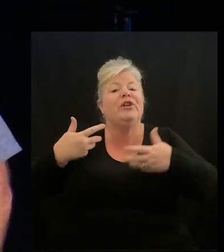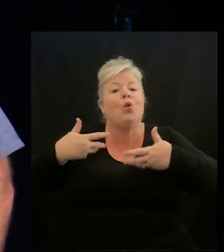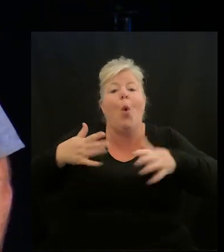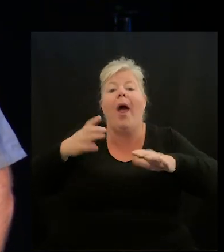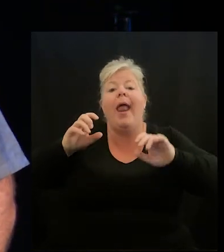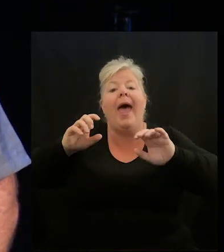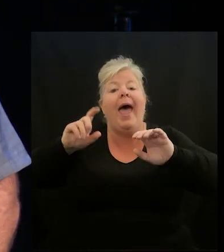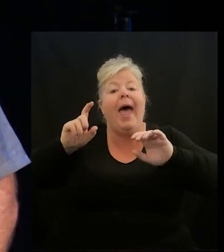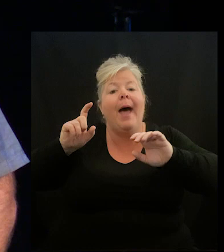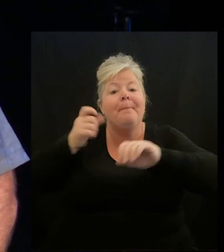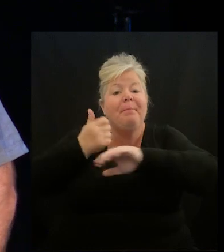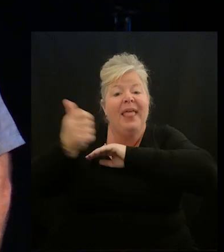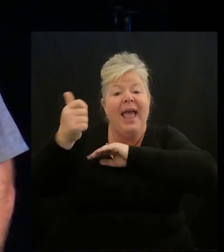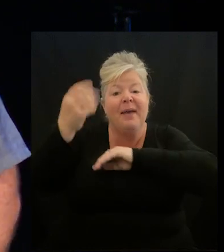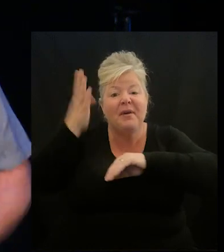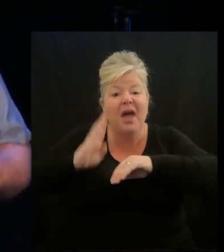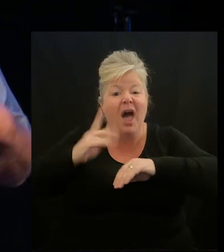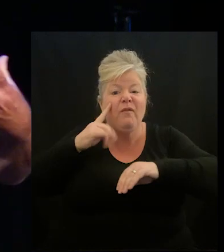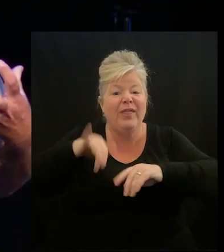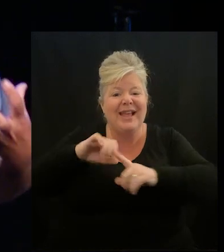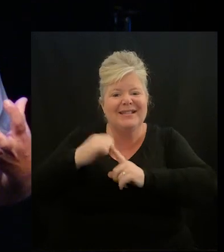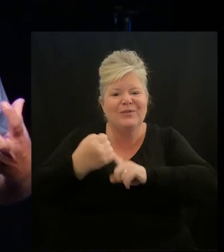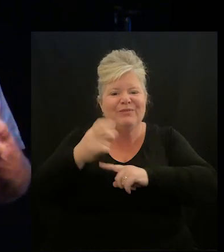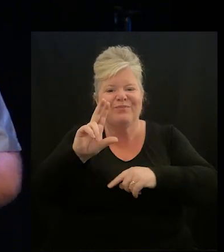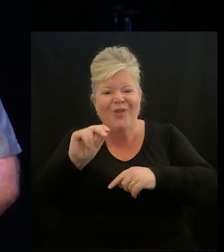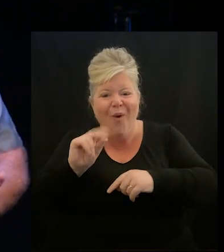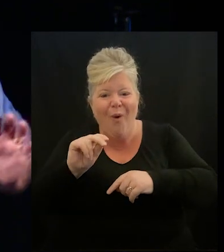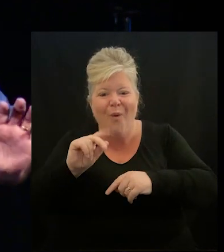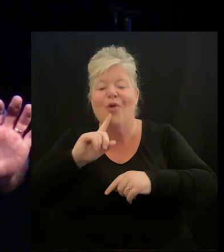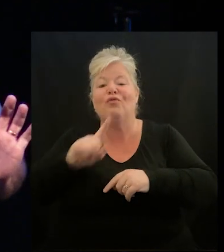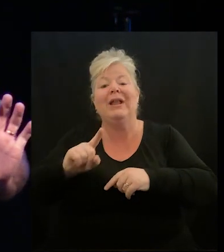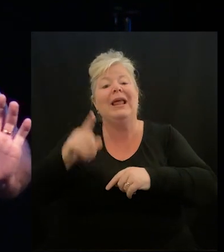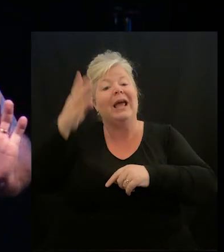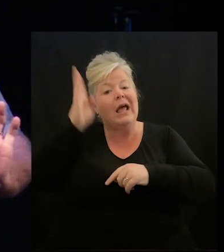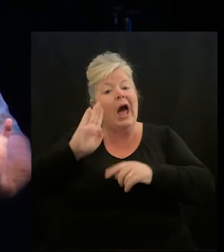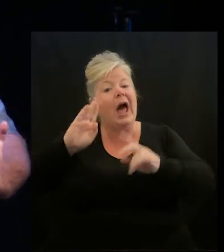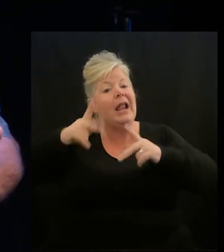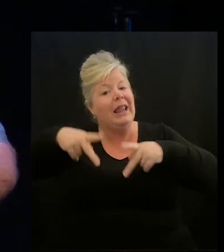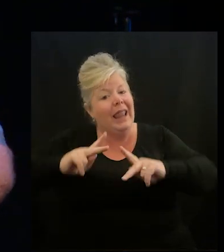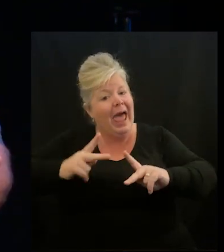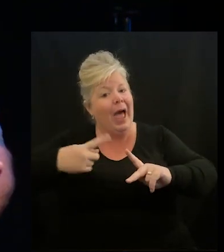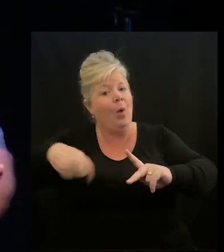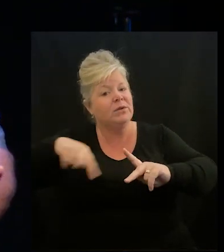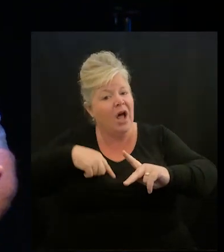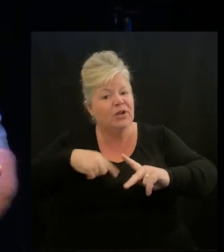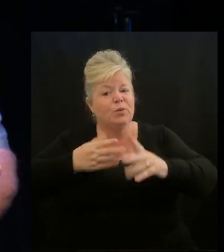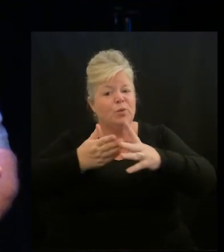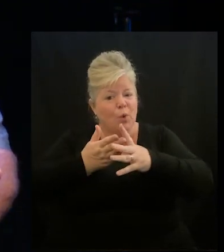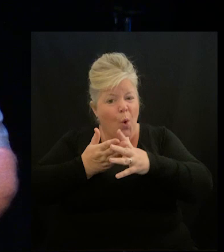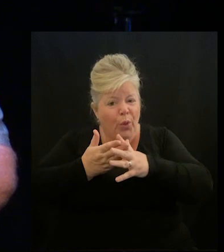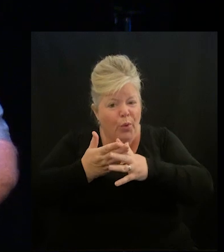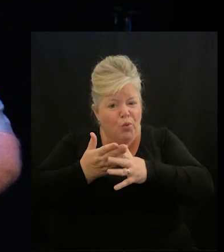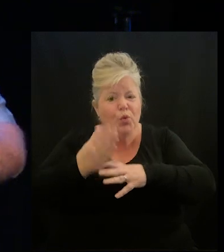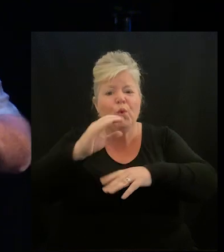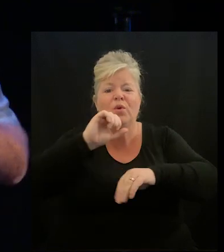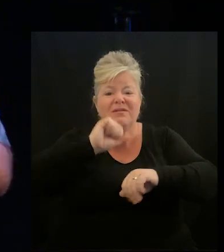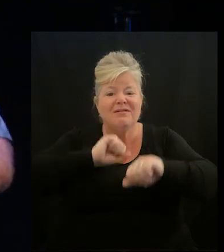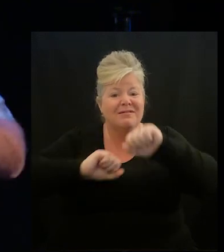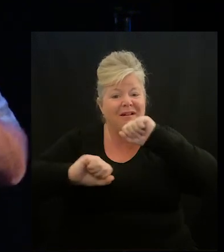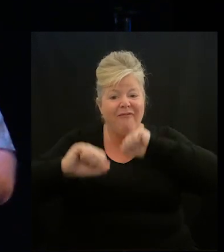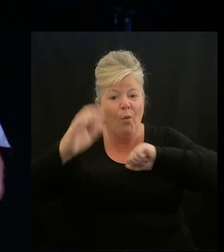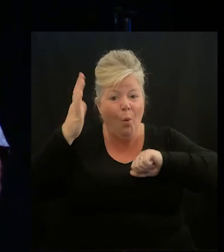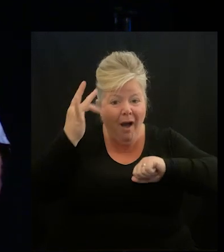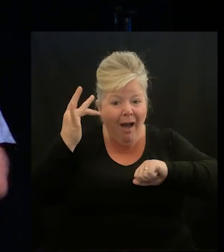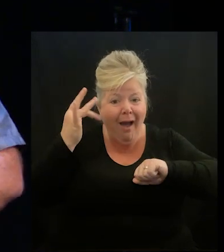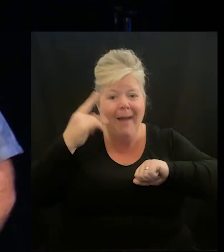blame God for our situation rather than understanding that he allows us to pass through difficult seasons in